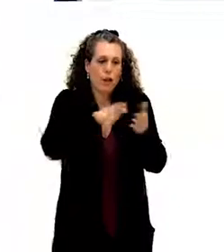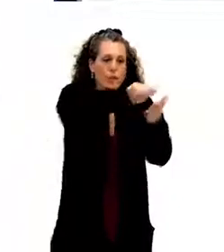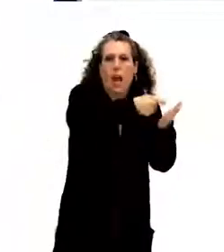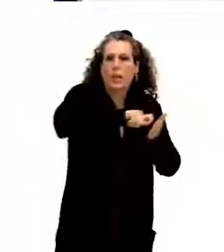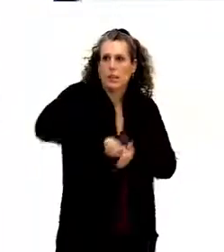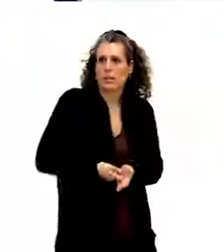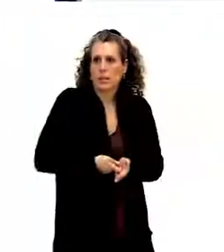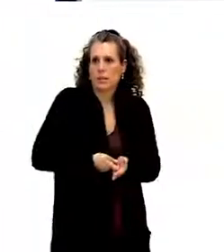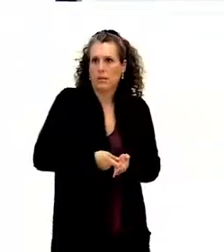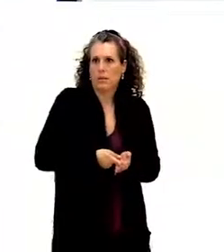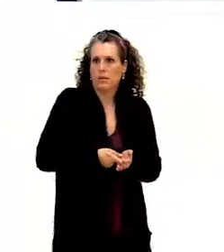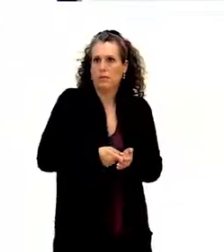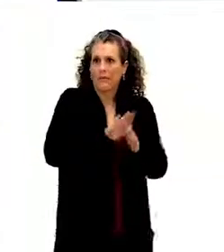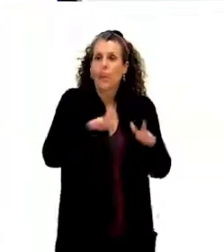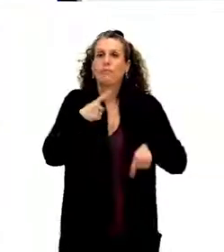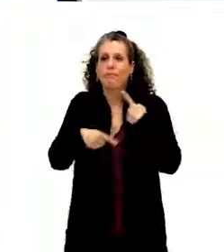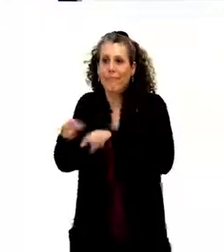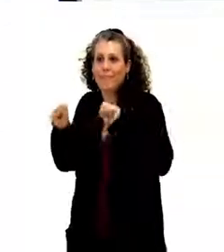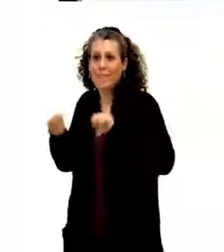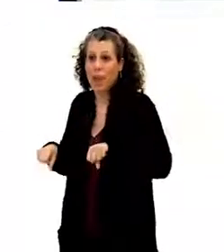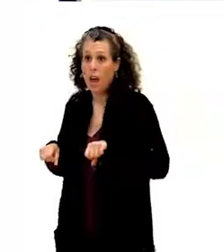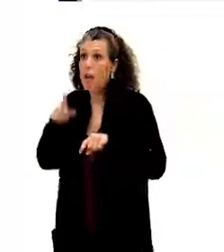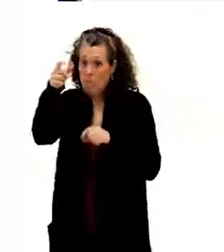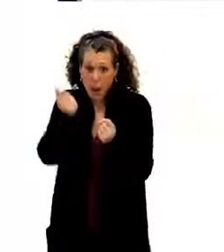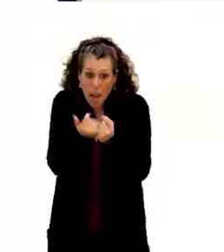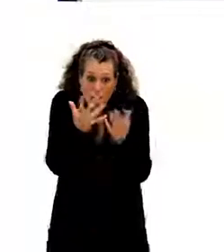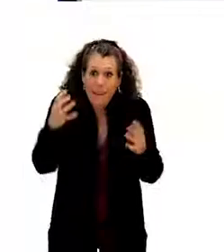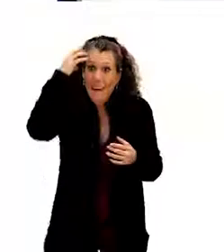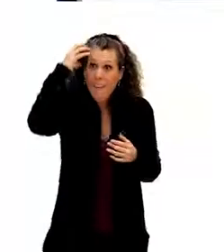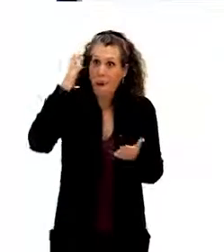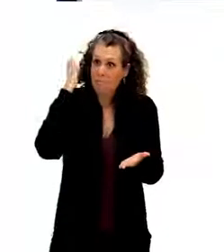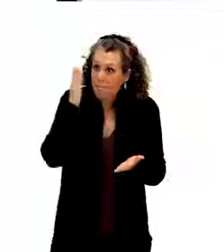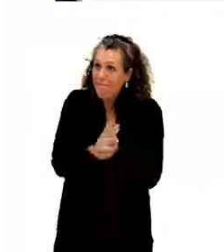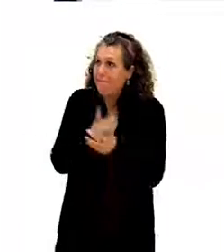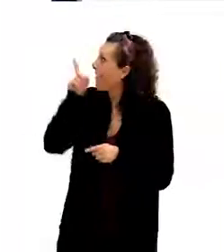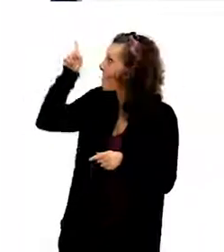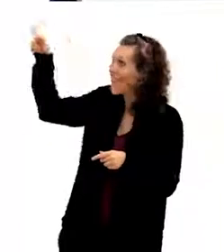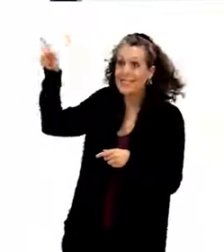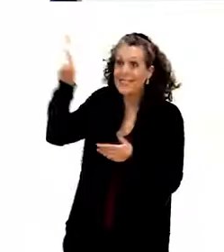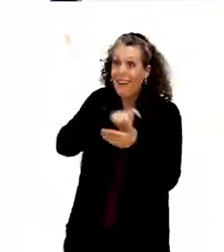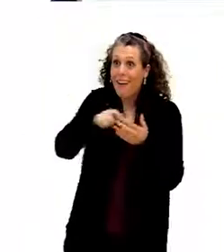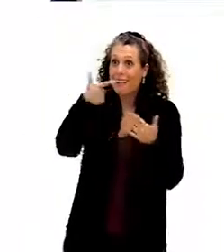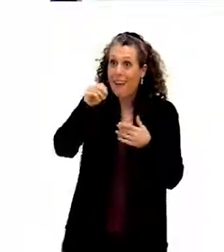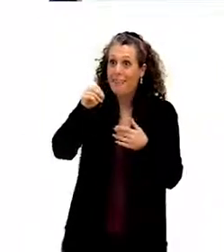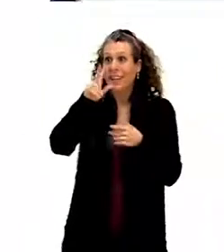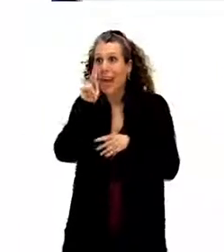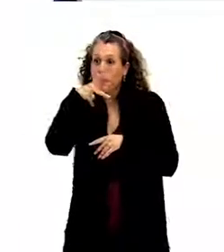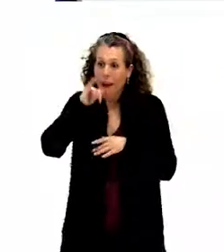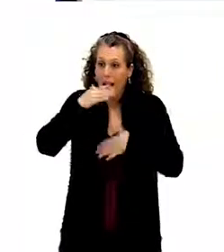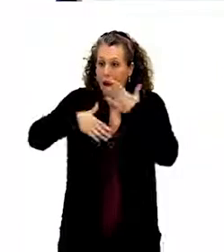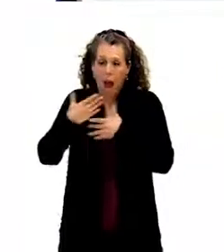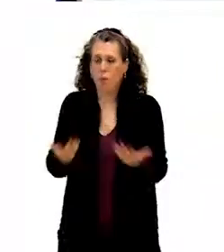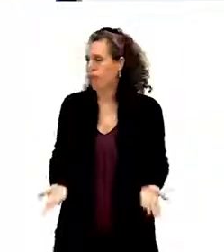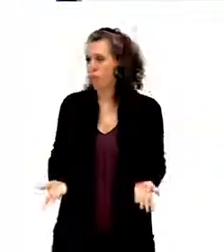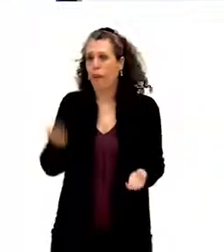the contract. How many member states, how many contracting authorities take advantage out of that? Not many. Again, it's a